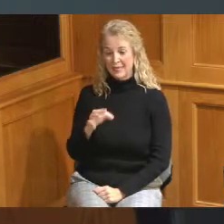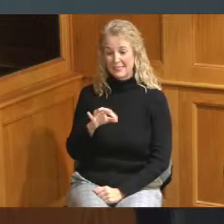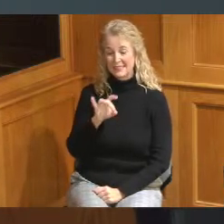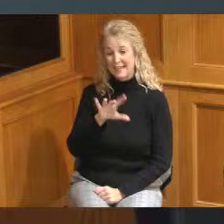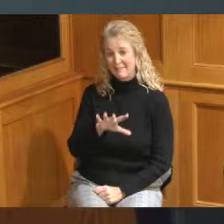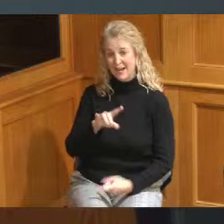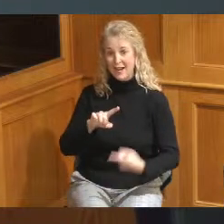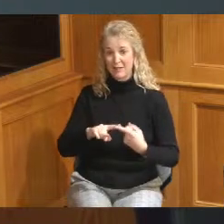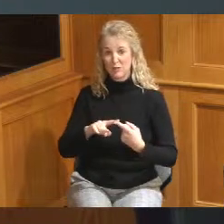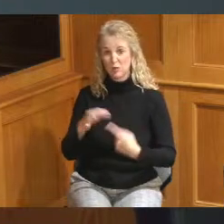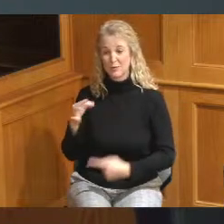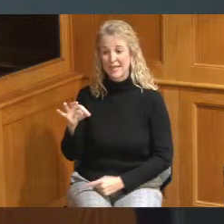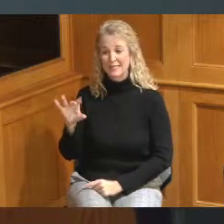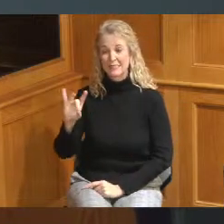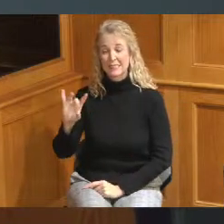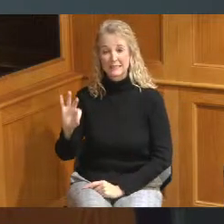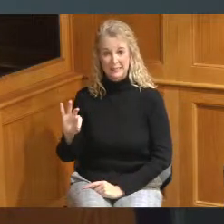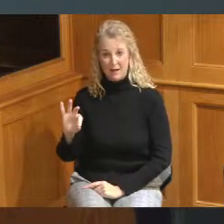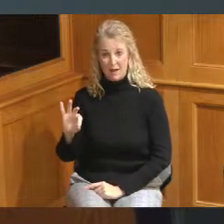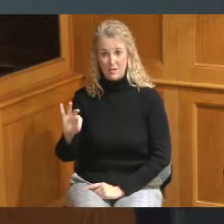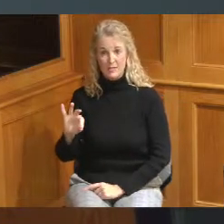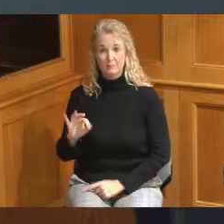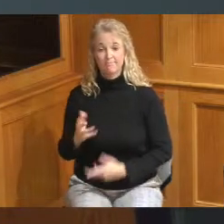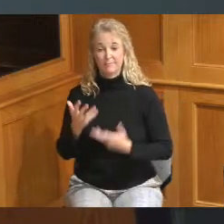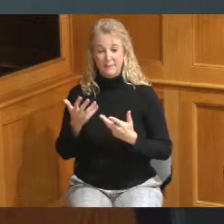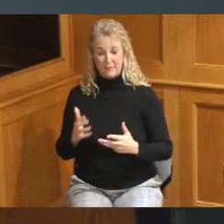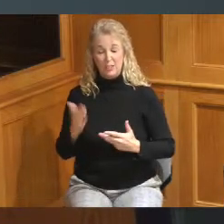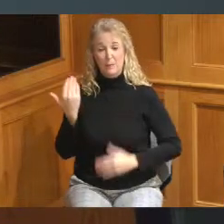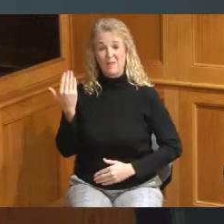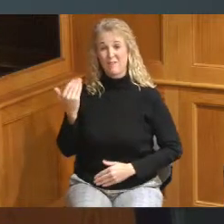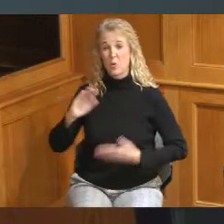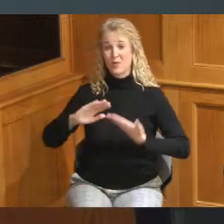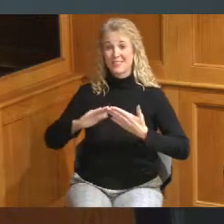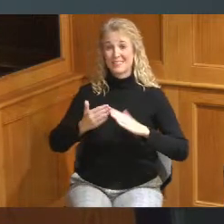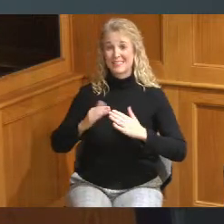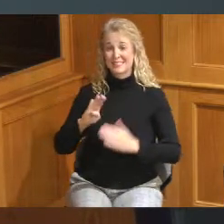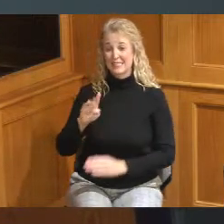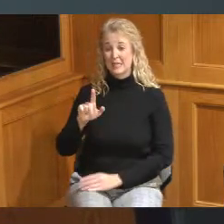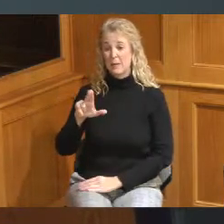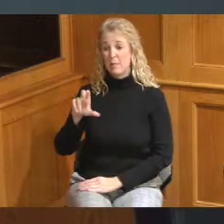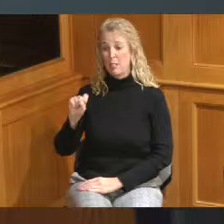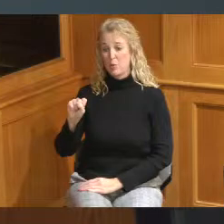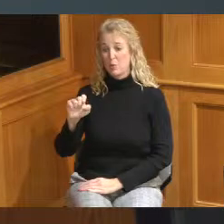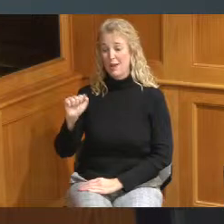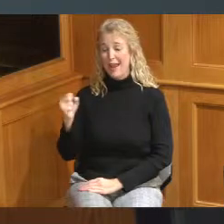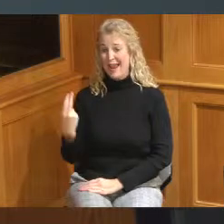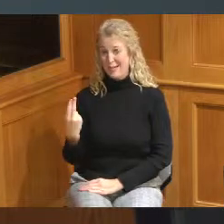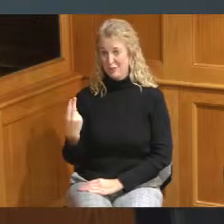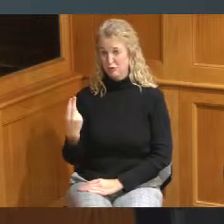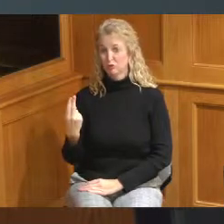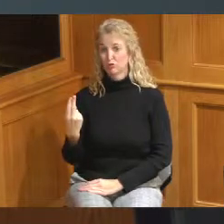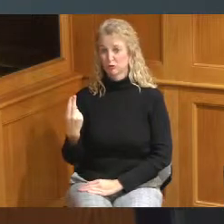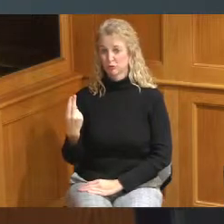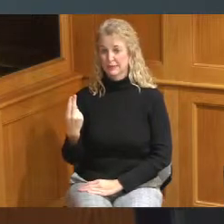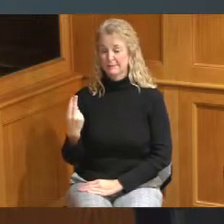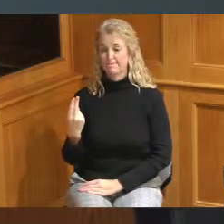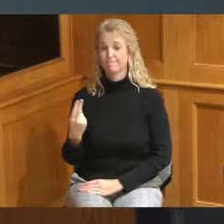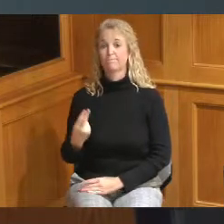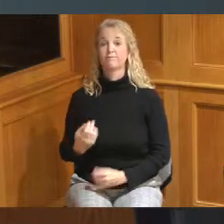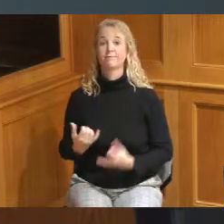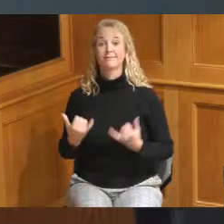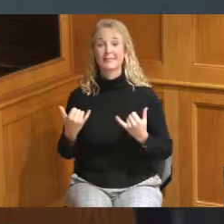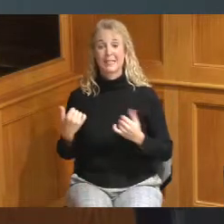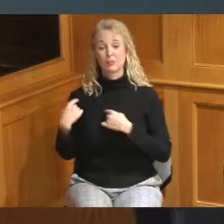to 1989 and the city of Blue Ash from 1989 to 2000. And whereas